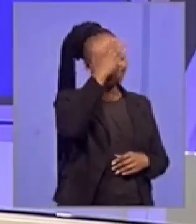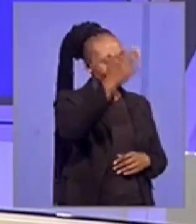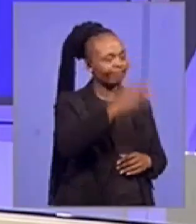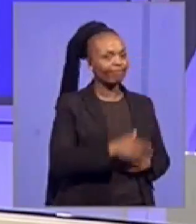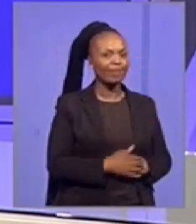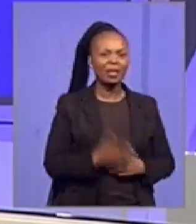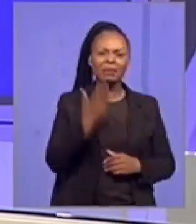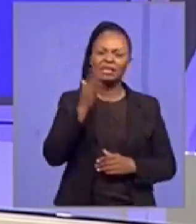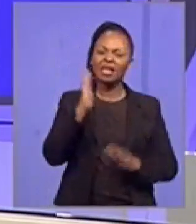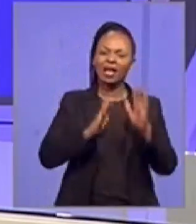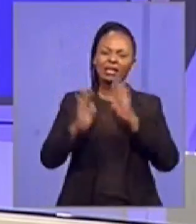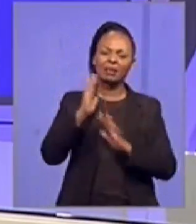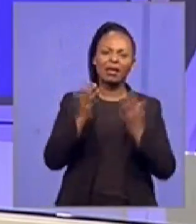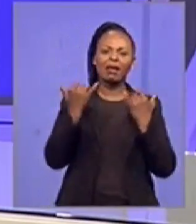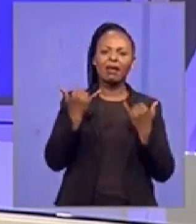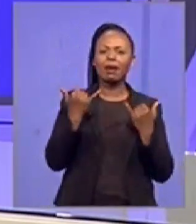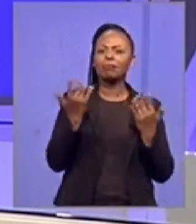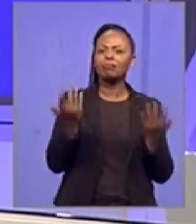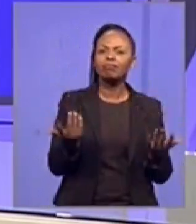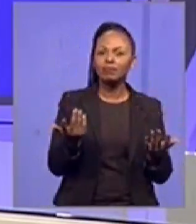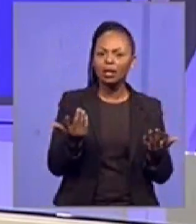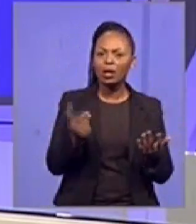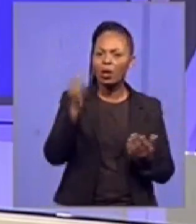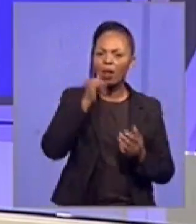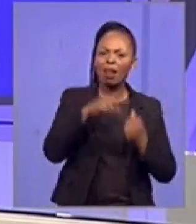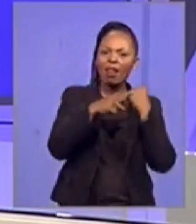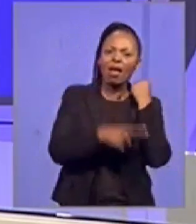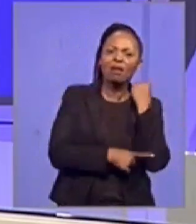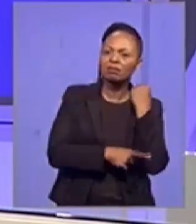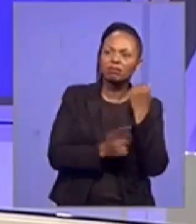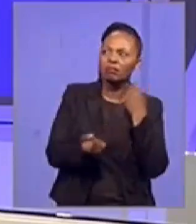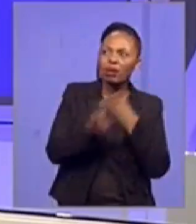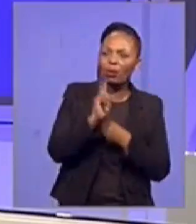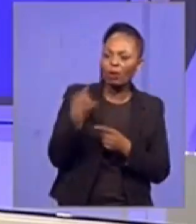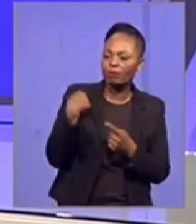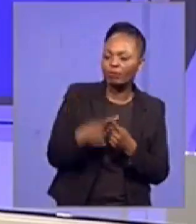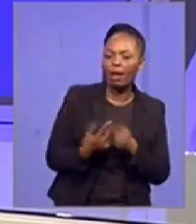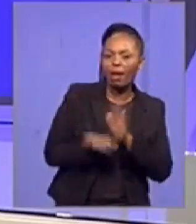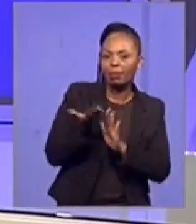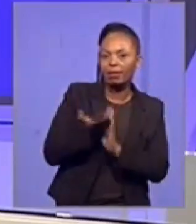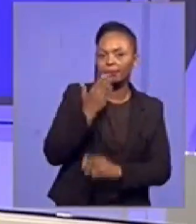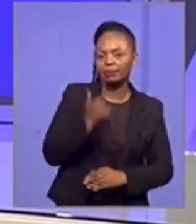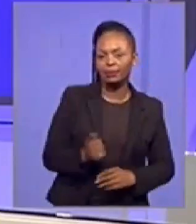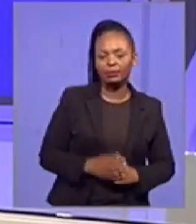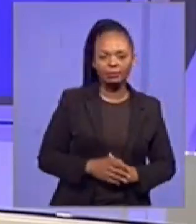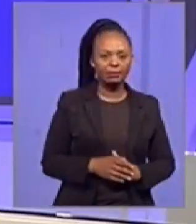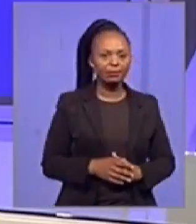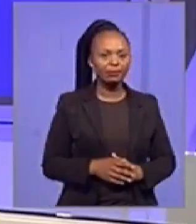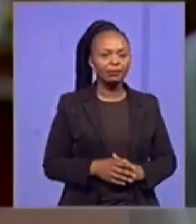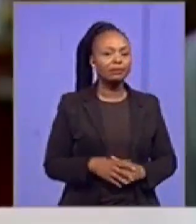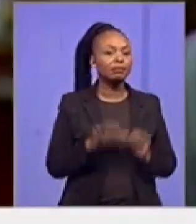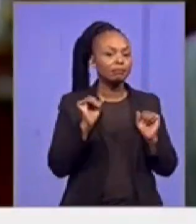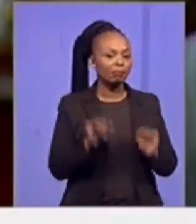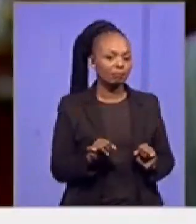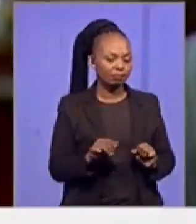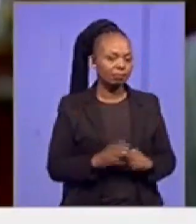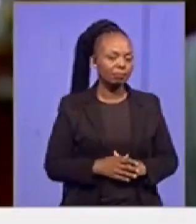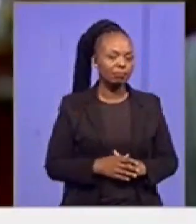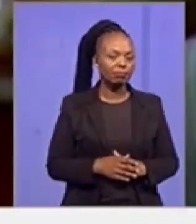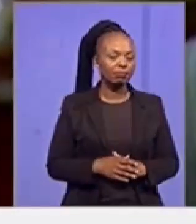Ibe o ka re bolella hore na ibe ha re qetela ho bua hule ha etsala eng ho etsala eng o tla fihla ha jwale. Ho fuwe